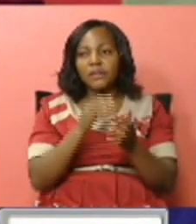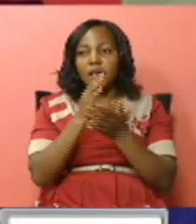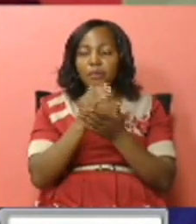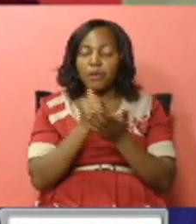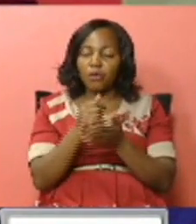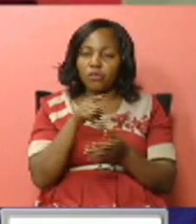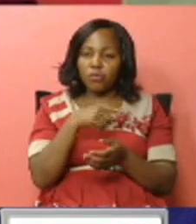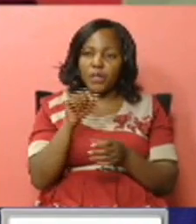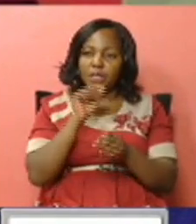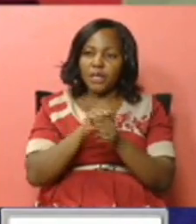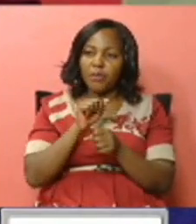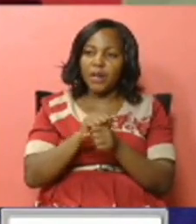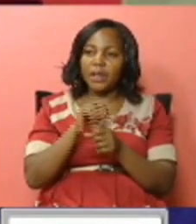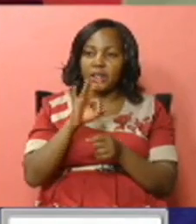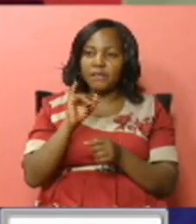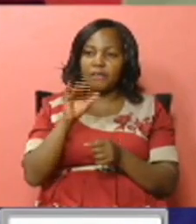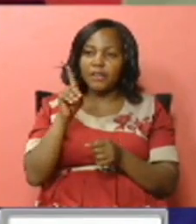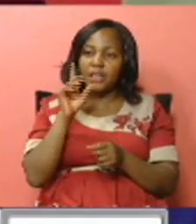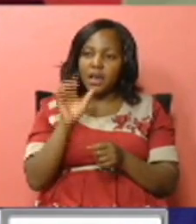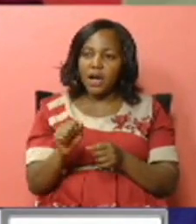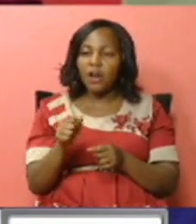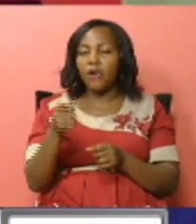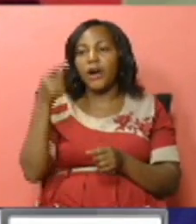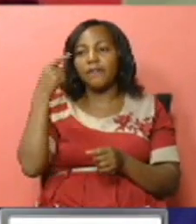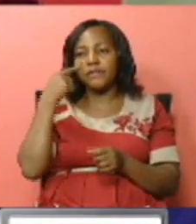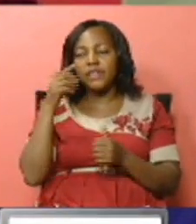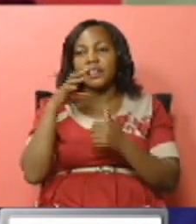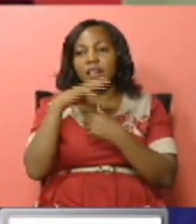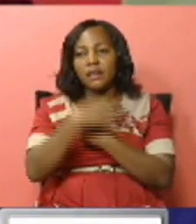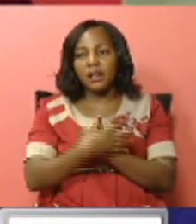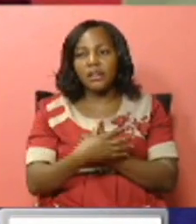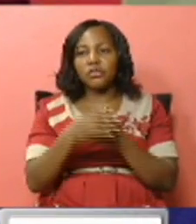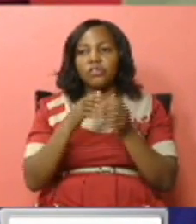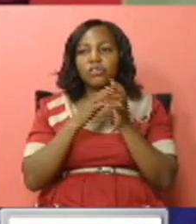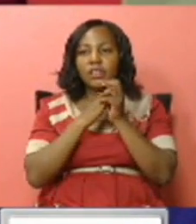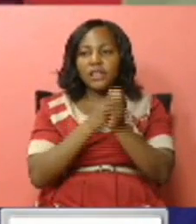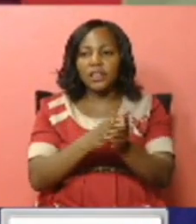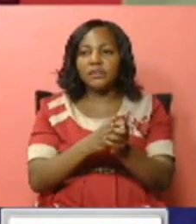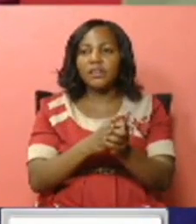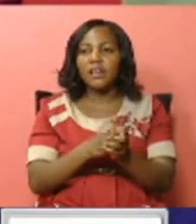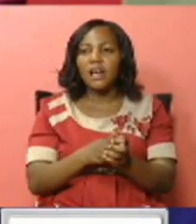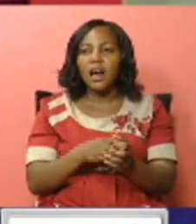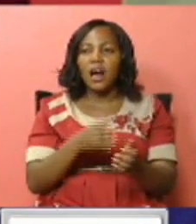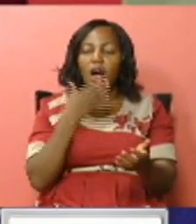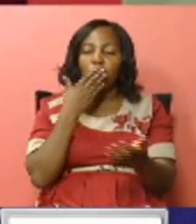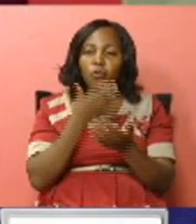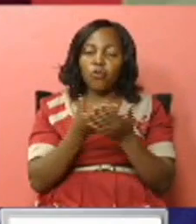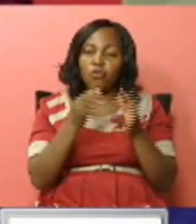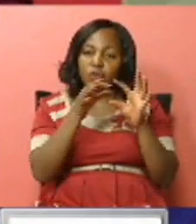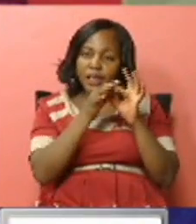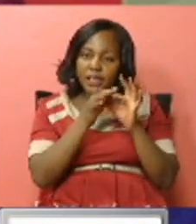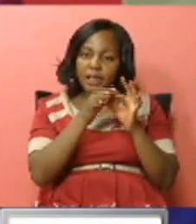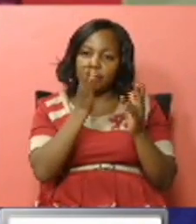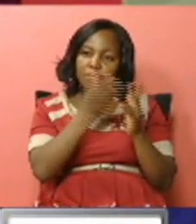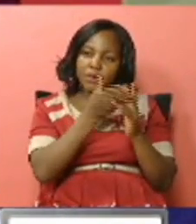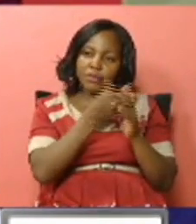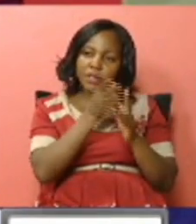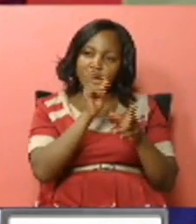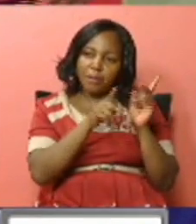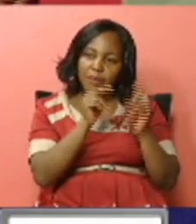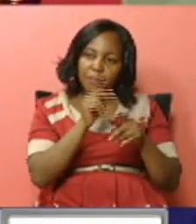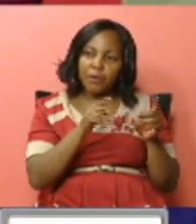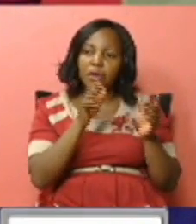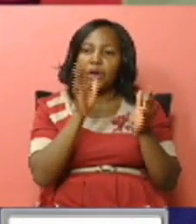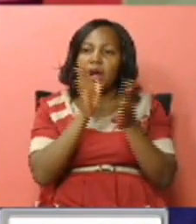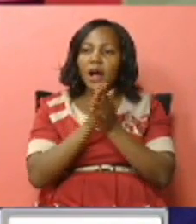we've been doing as FIDA in that area, we have found that cultural leaders are a very good link between the people and